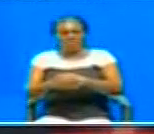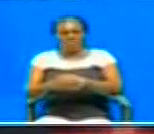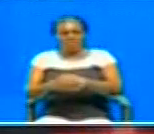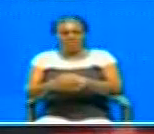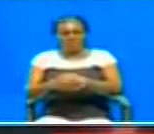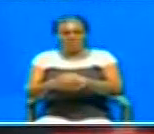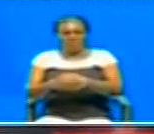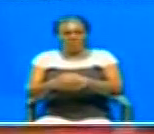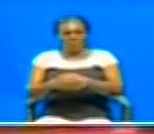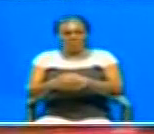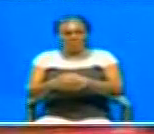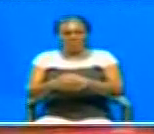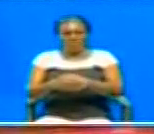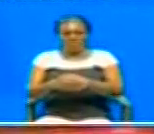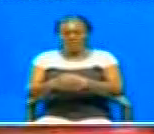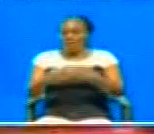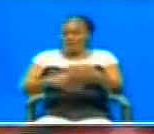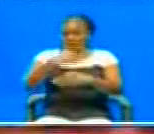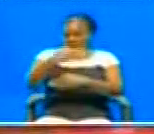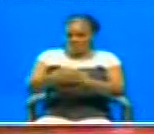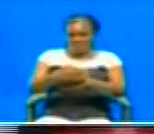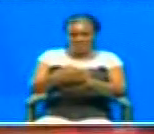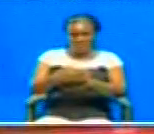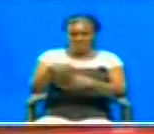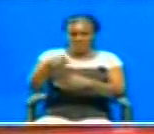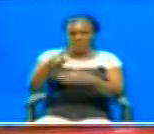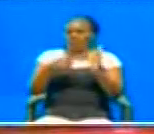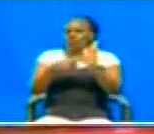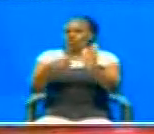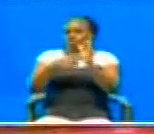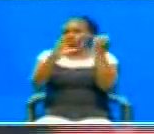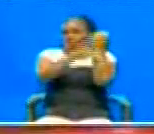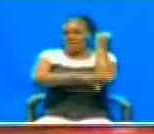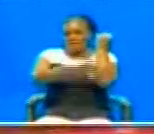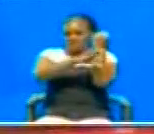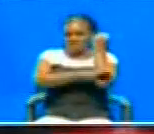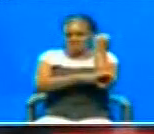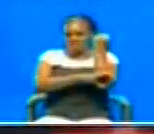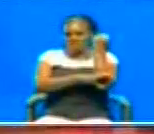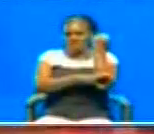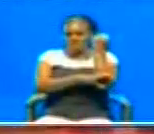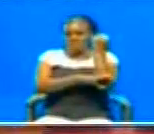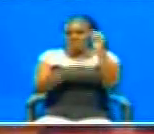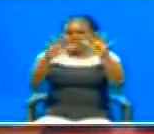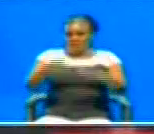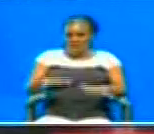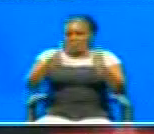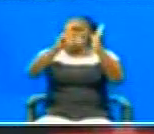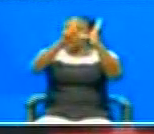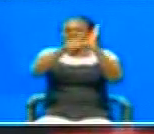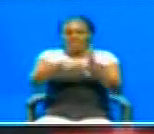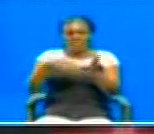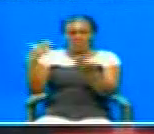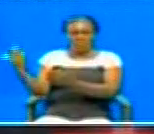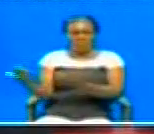I didn't mean that in any derogatory tone, but it was able to show the country some integrity, quote unquote. Mm. And then later he brought